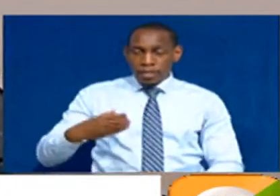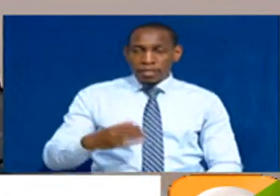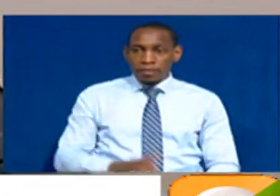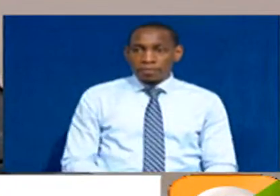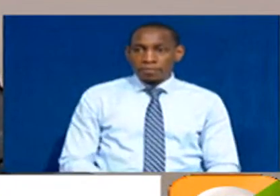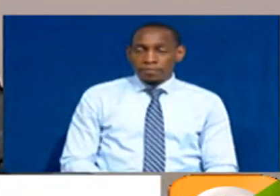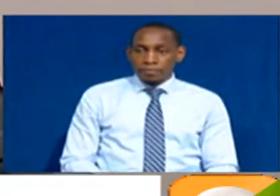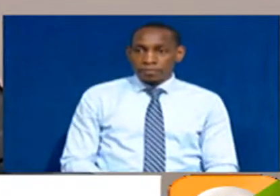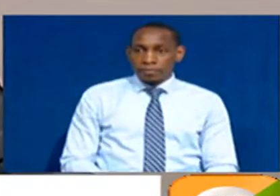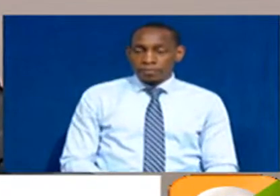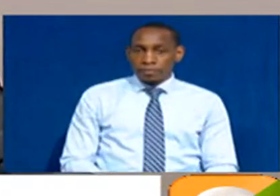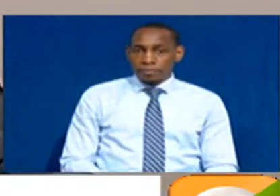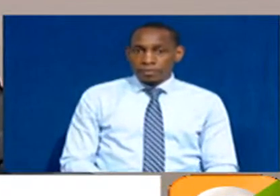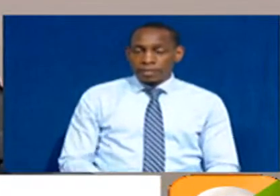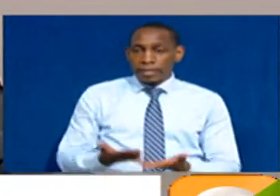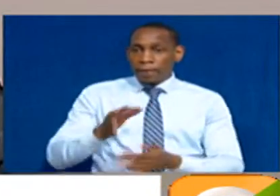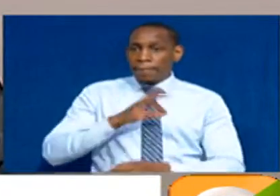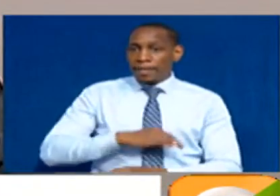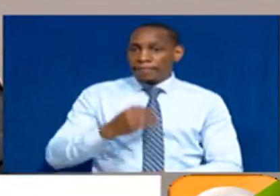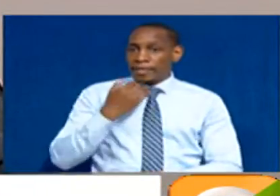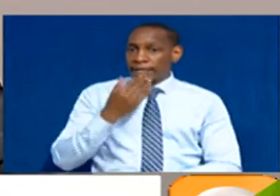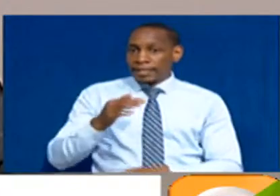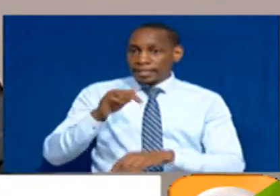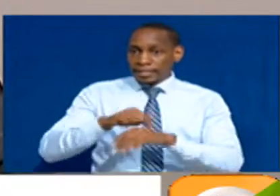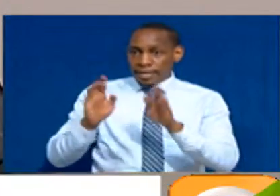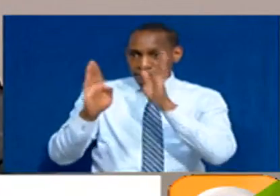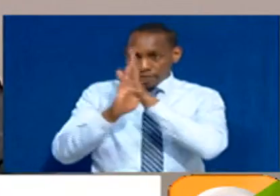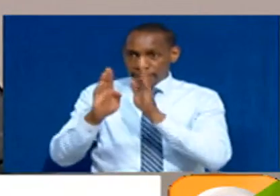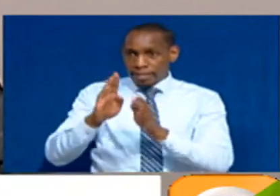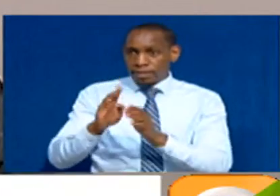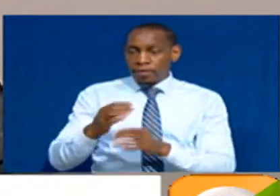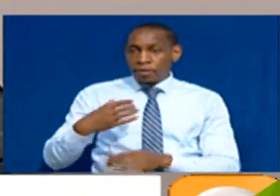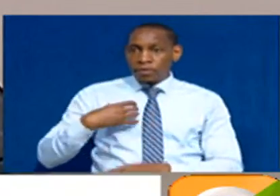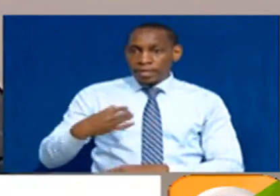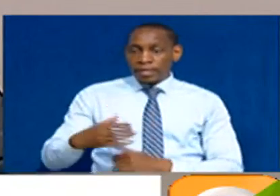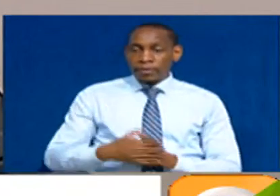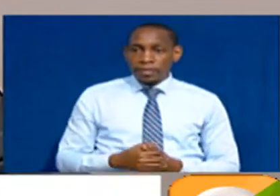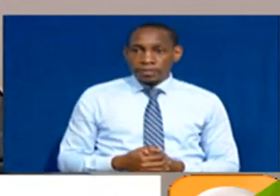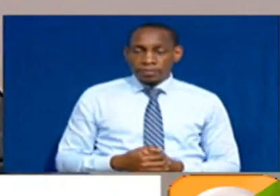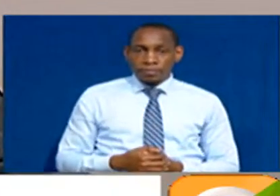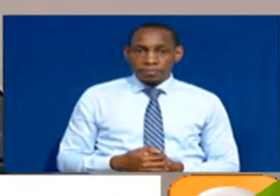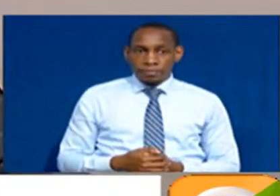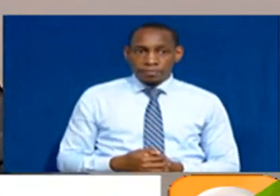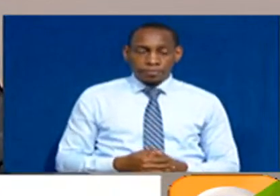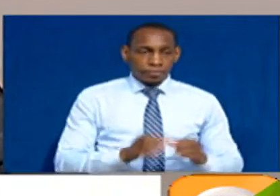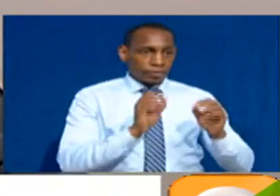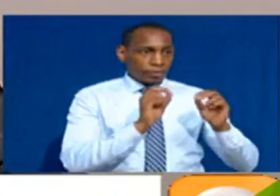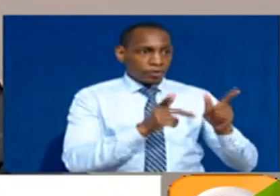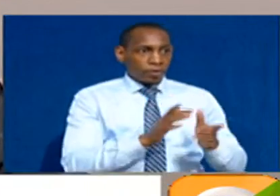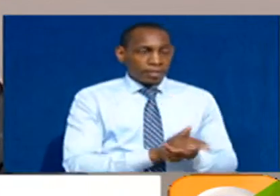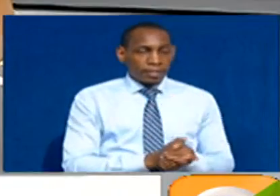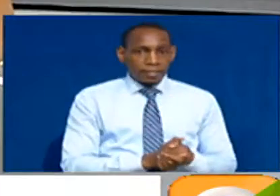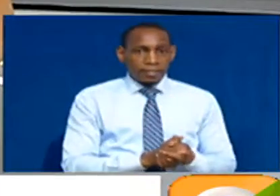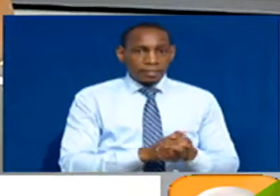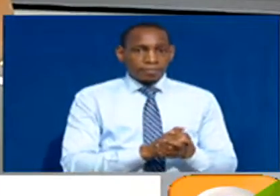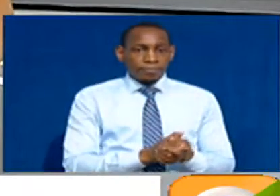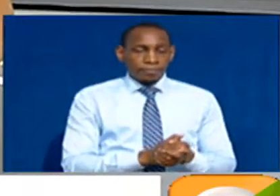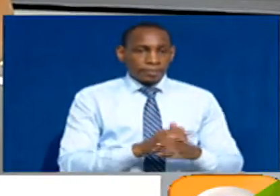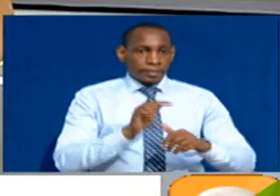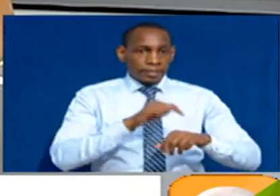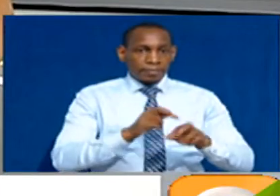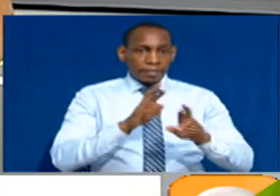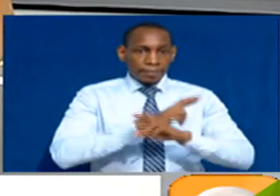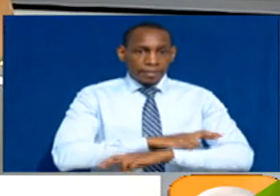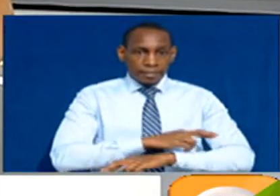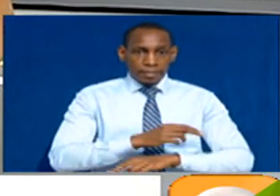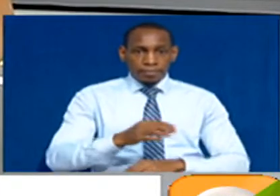it is no longer lucrative to hide your wealth. Even if you do it, the international system still catches up with you. Okay, I think it's a good point to take a break. I know